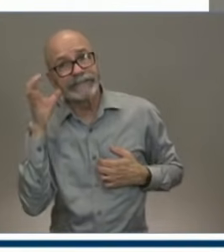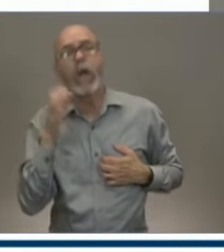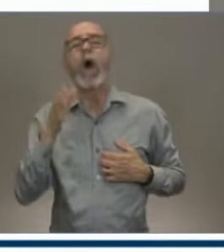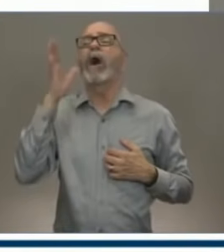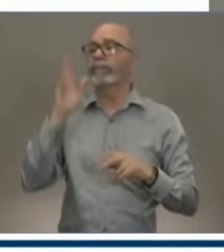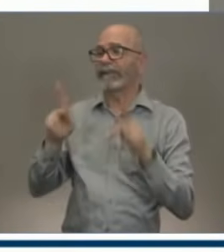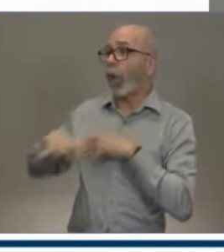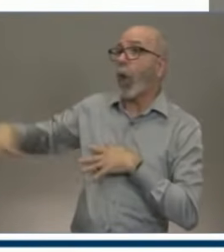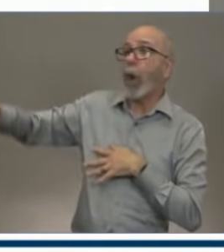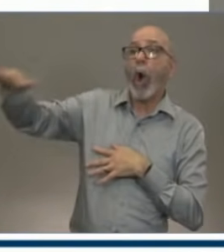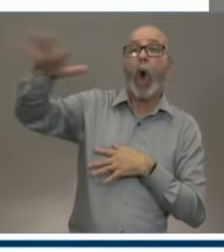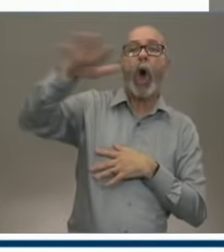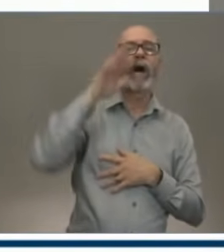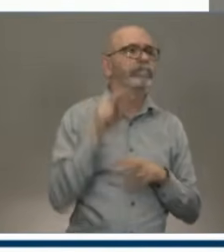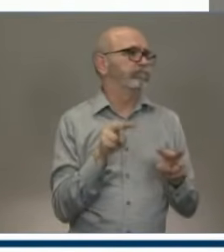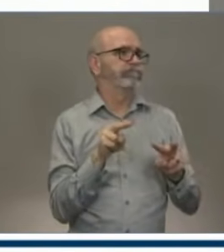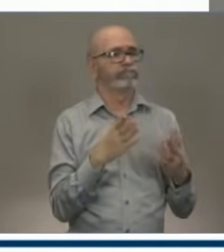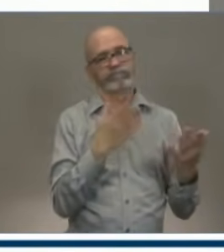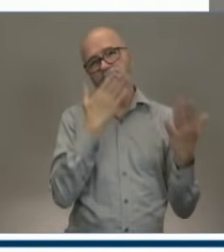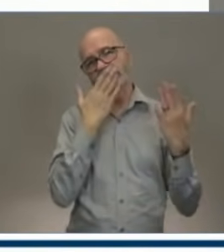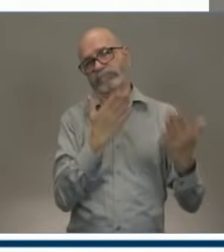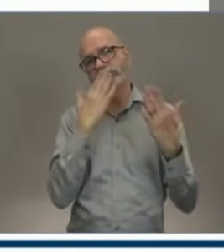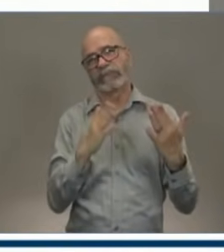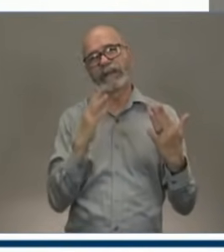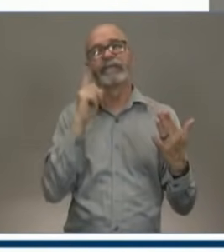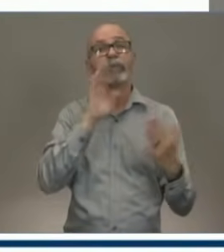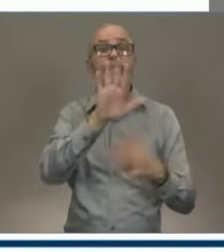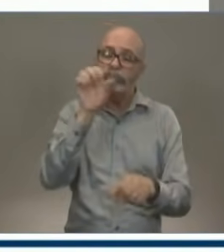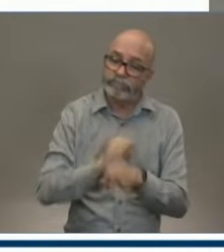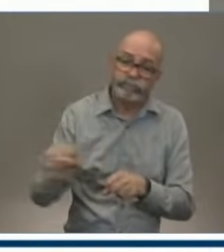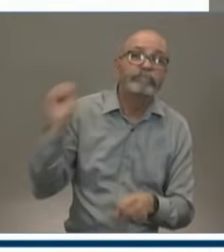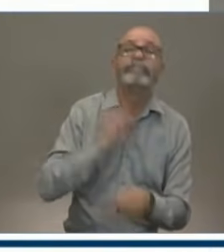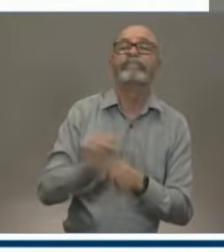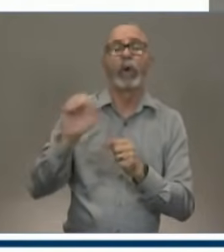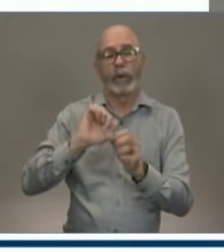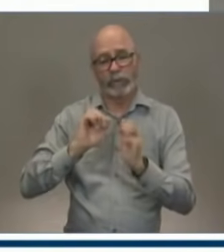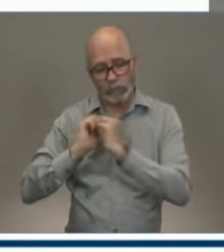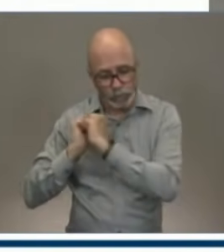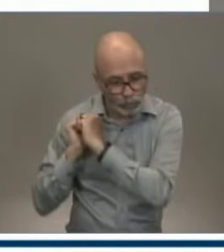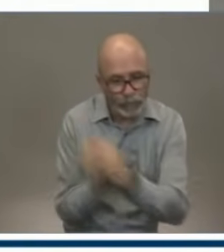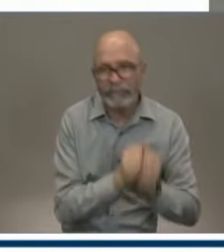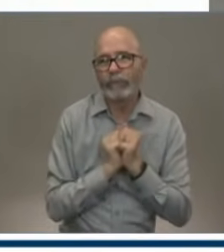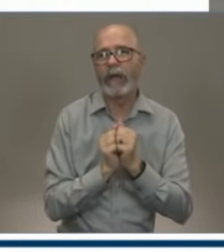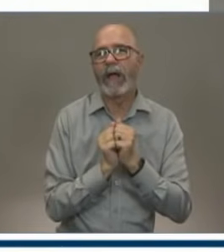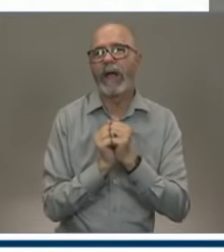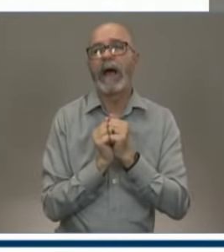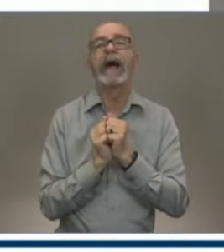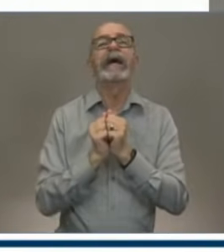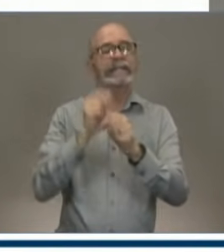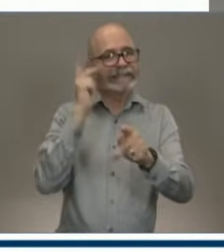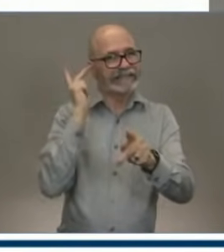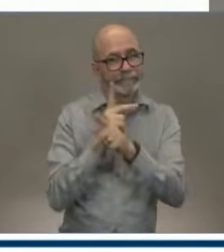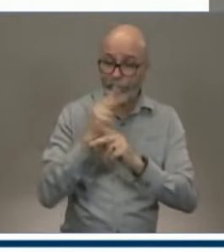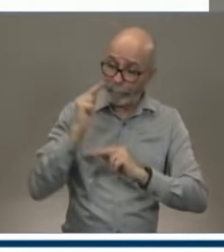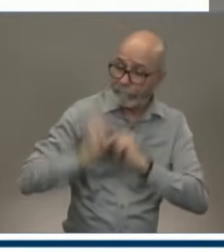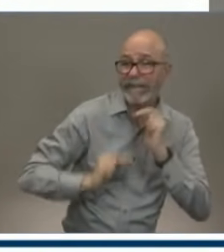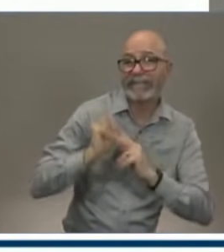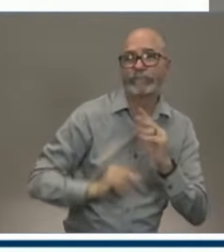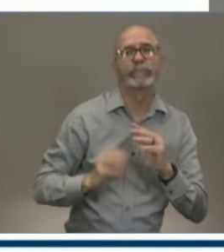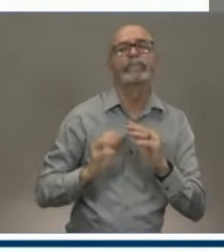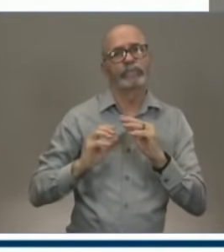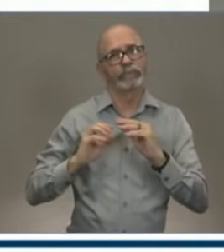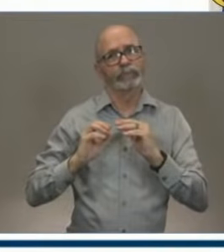get through this, by doing it together, by caring for each other, by building up our communities and using our common sense.